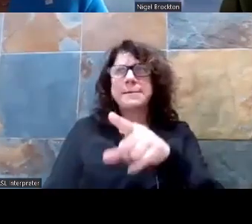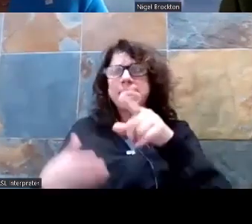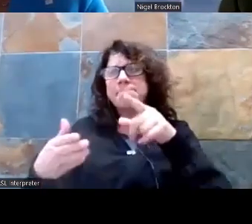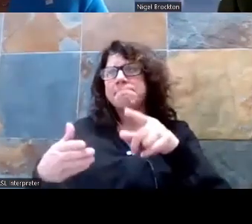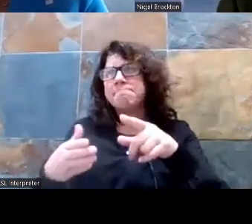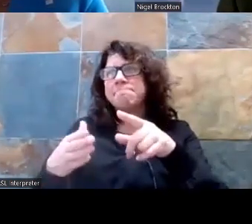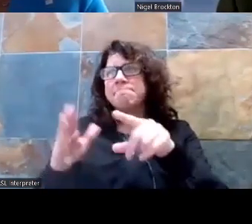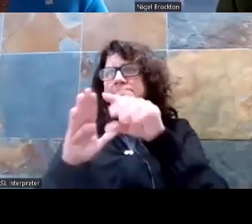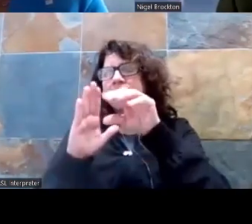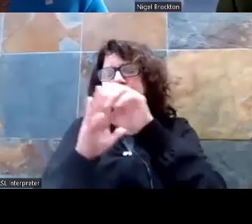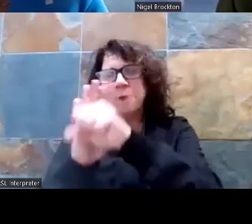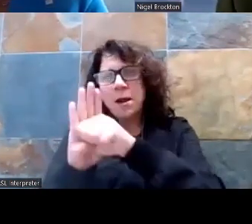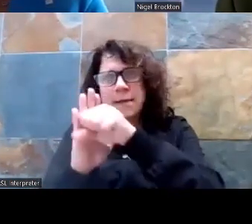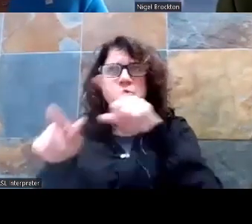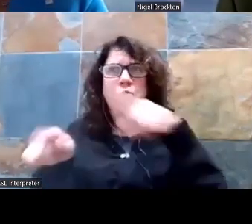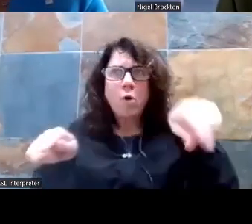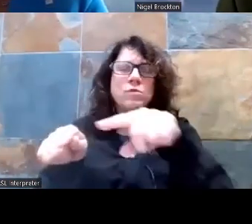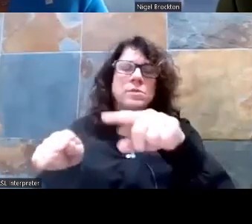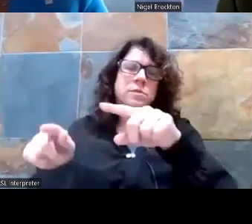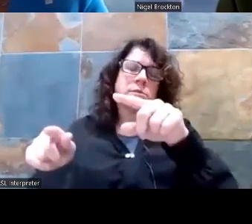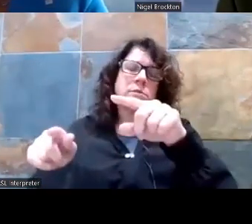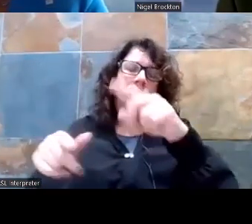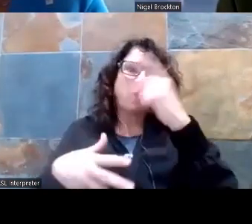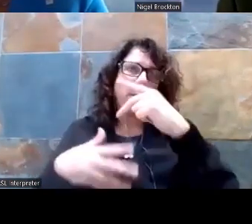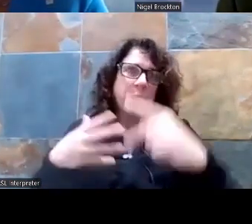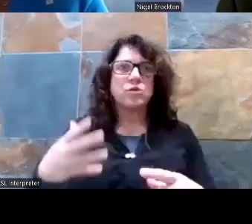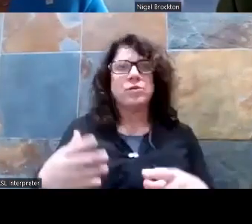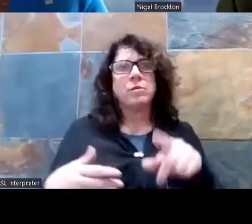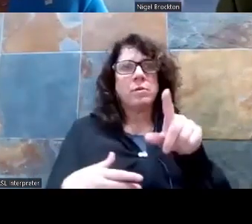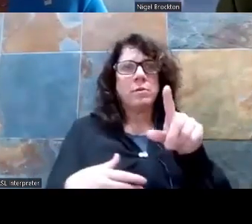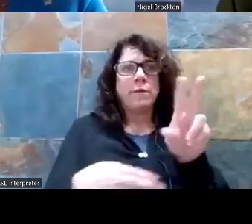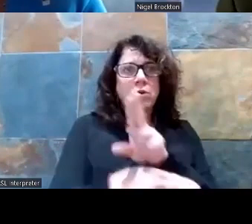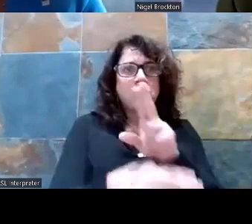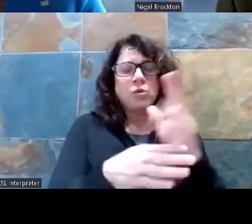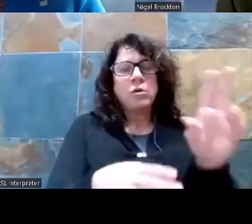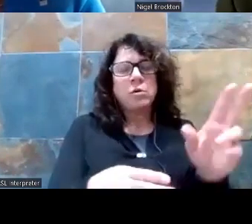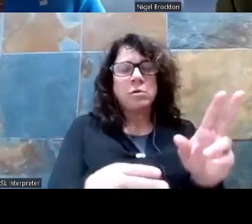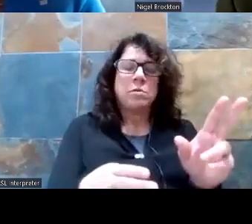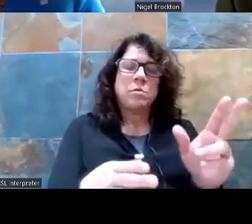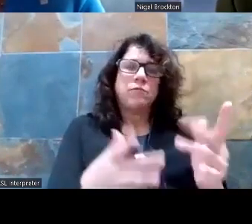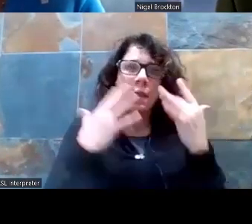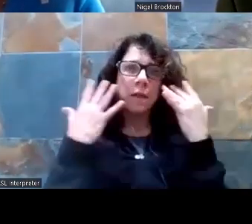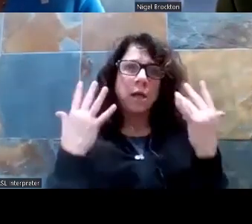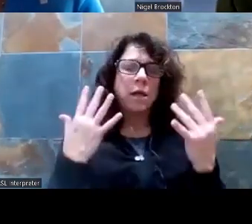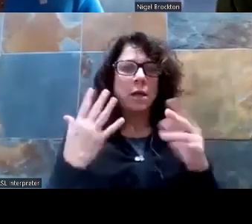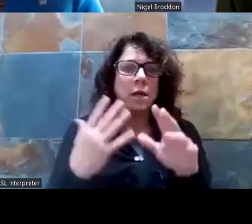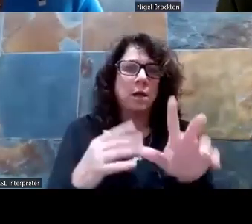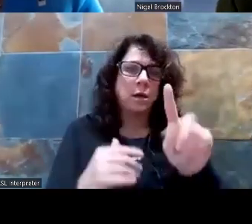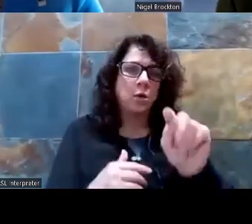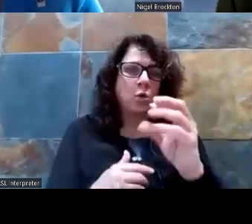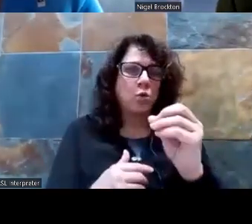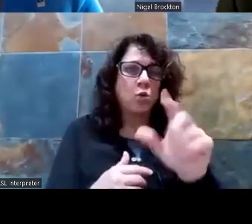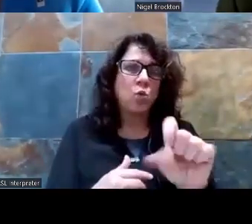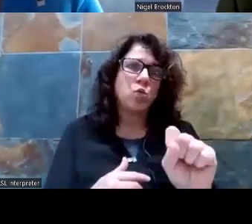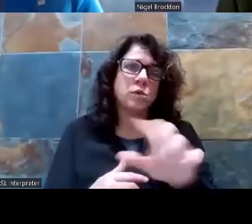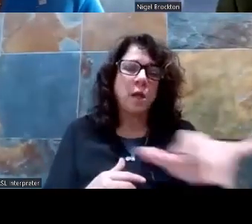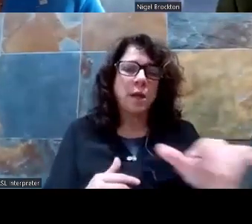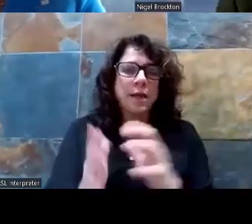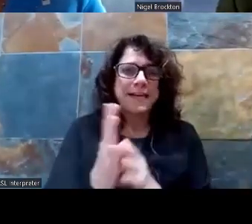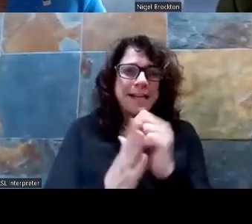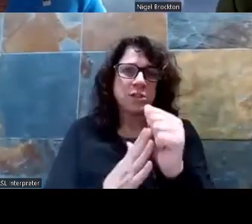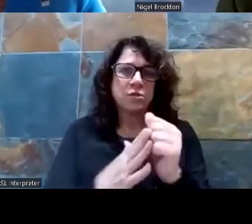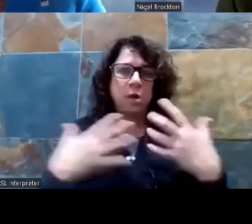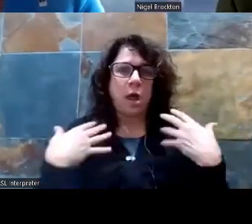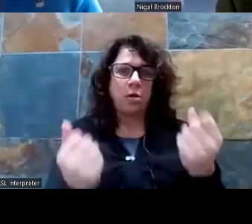one of the ways we're trying to do that, we have some very user-friendly tools like the Cancer Health